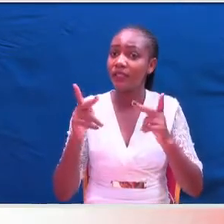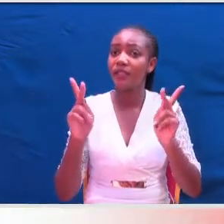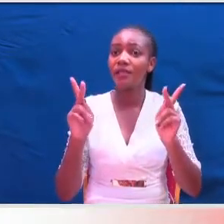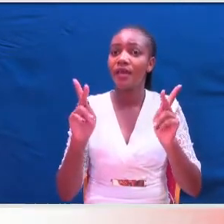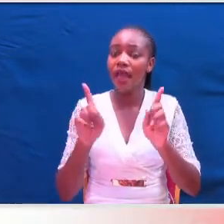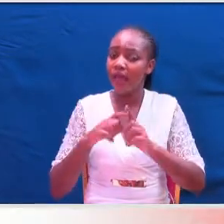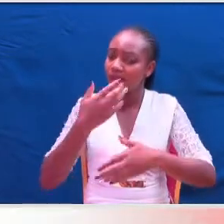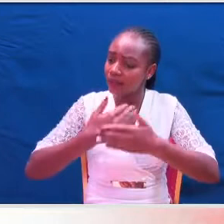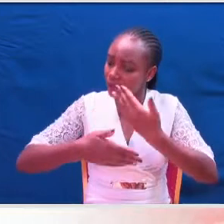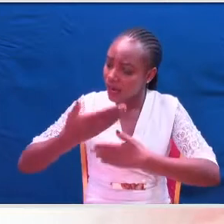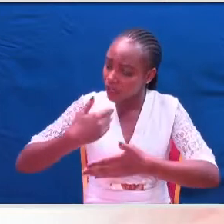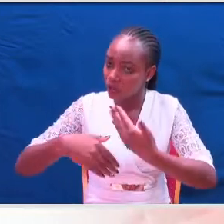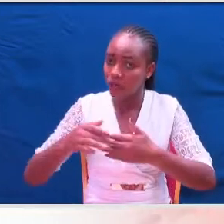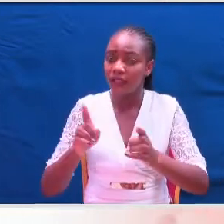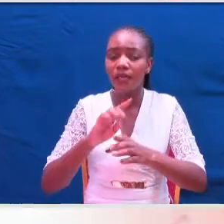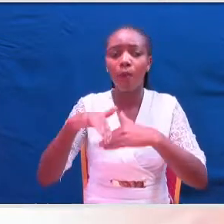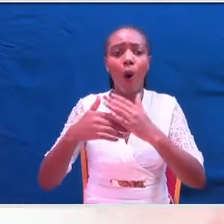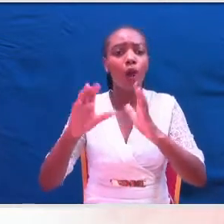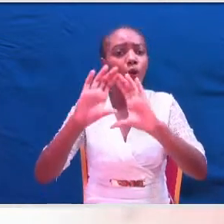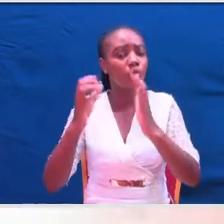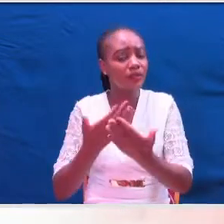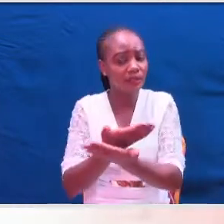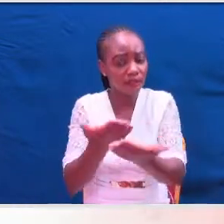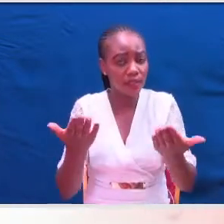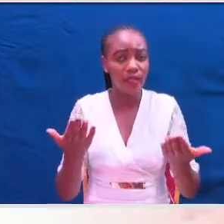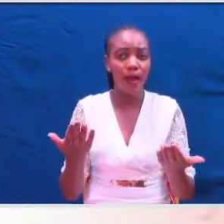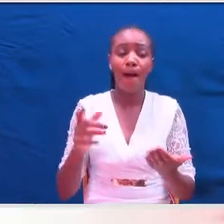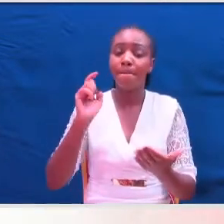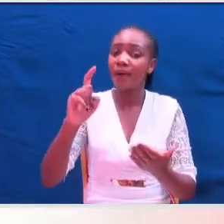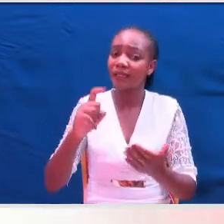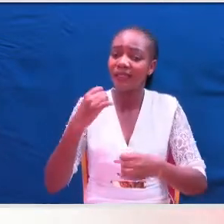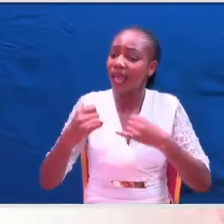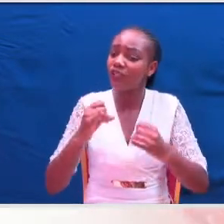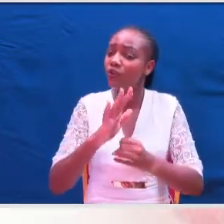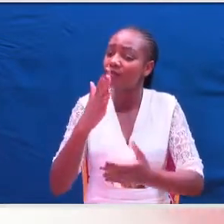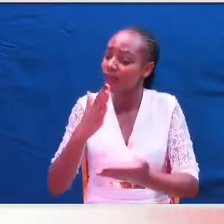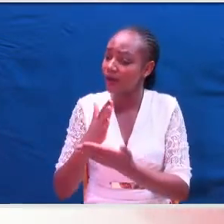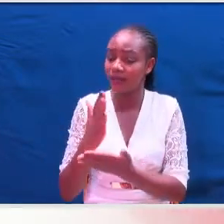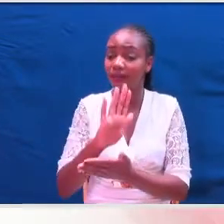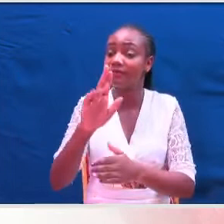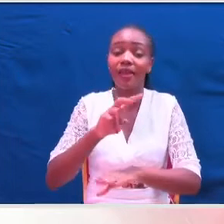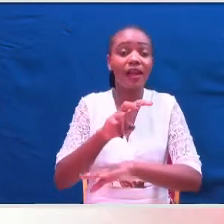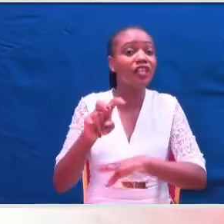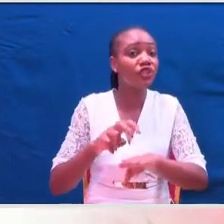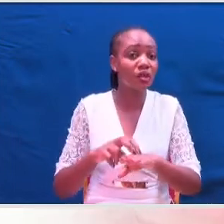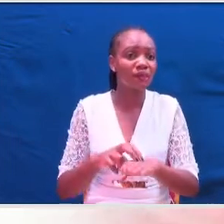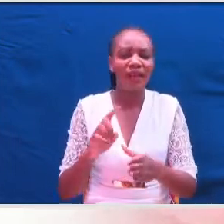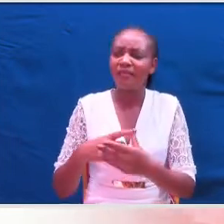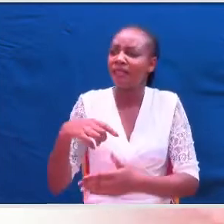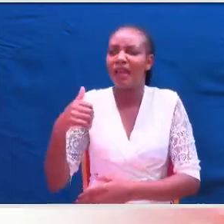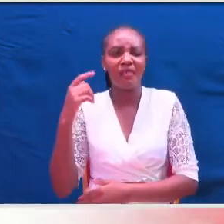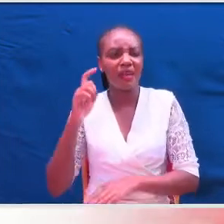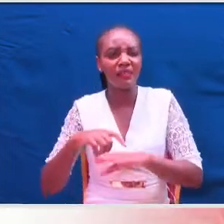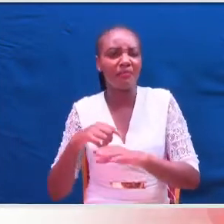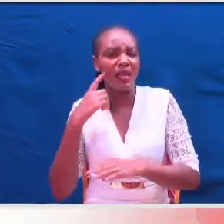kuwe na utangamano. Lazima jamii zetu zote ziwe zinapata haki chini ya nchi yao. I mean, the other day I saw some little